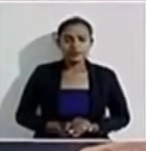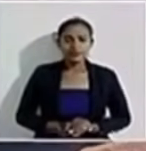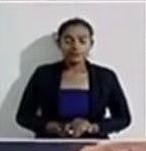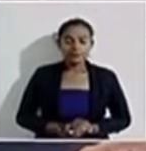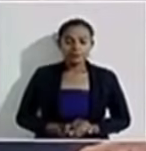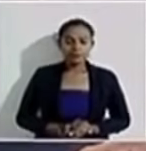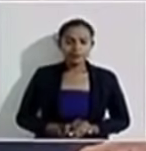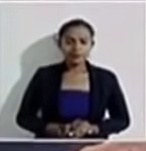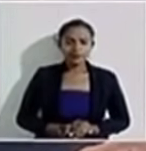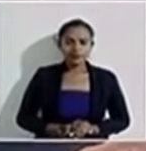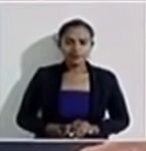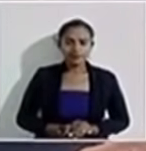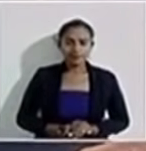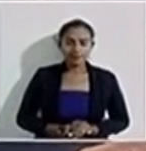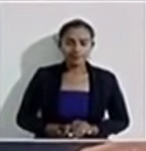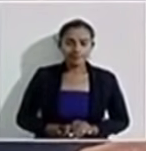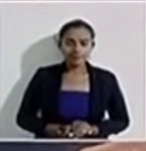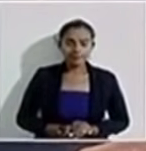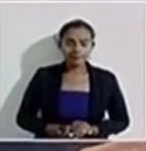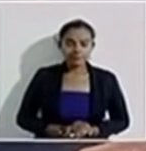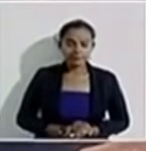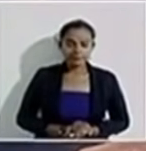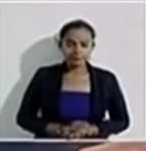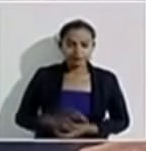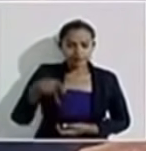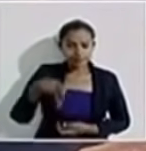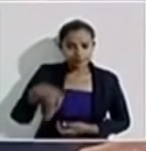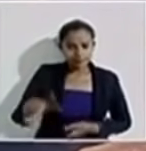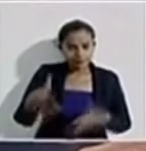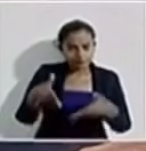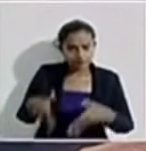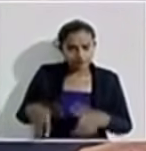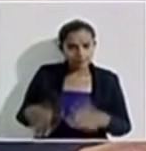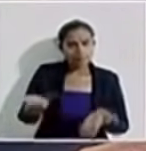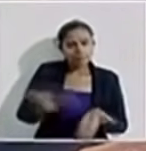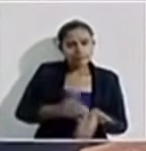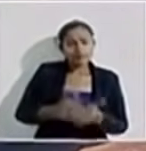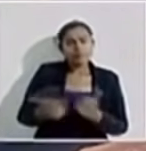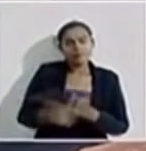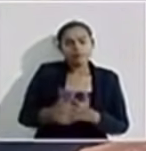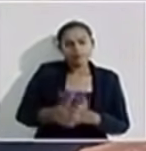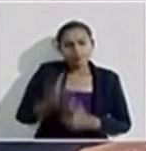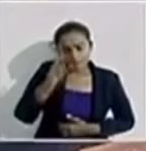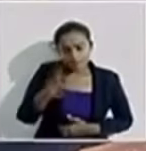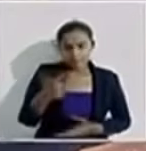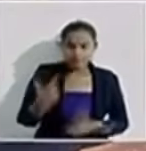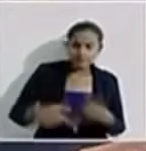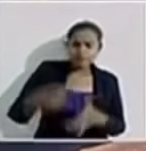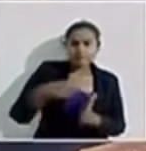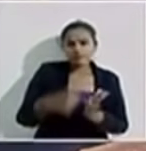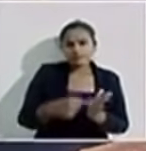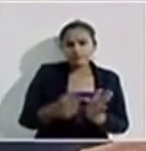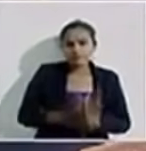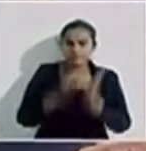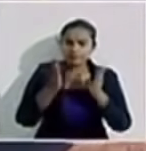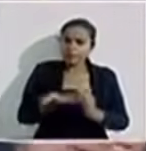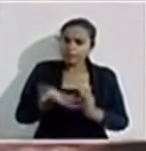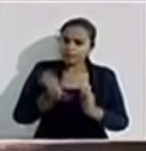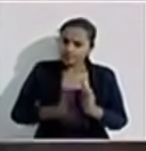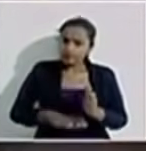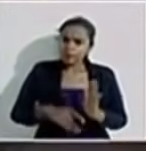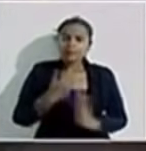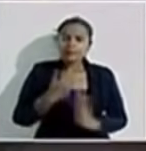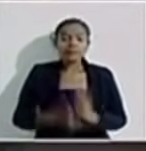While walking paths continue to be constructed at certain locations, many villages in rural Sri Lanka have